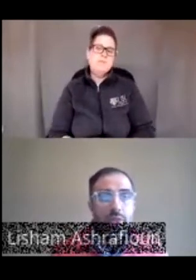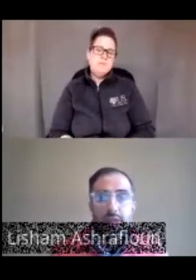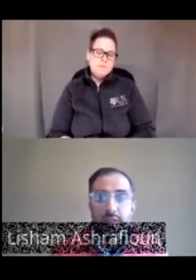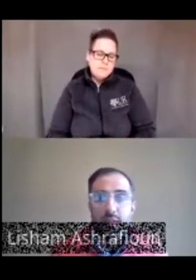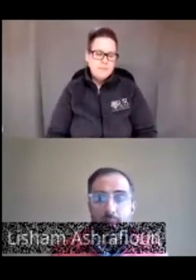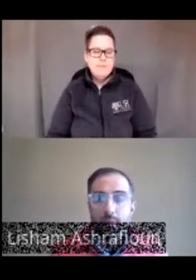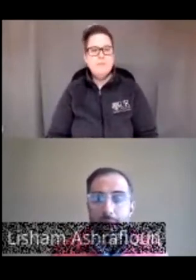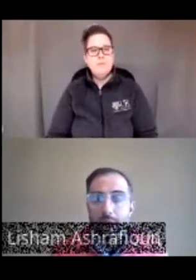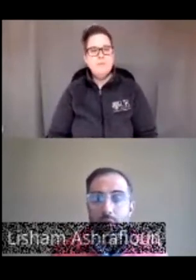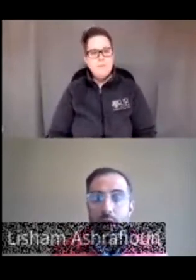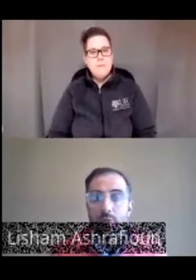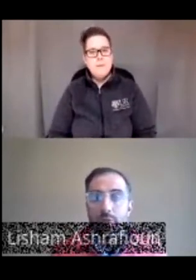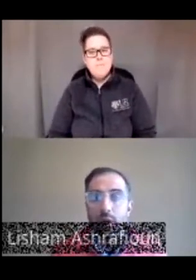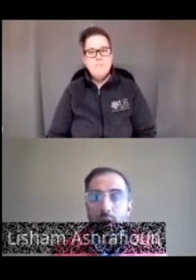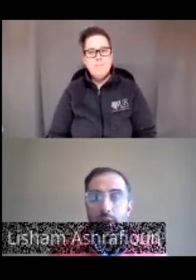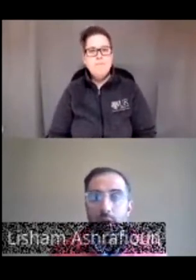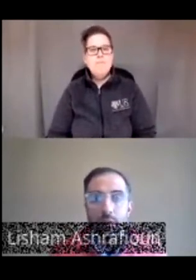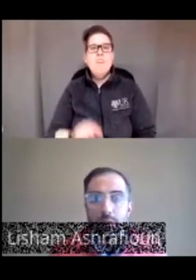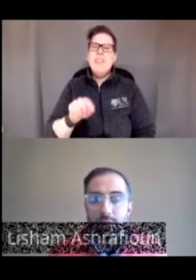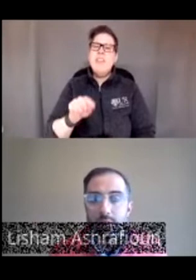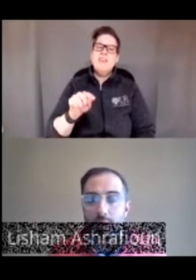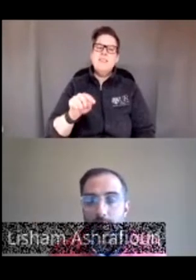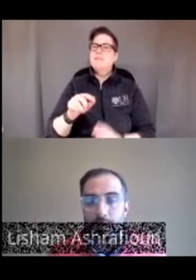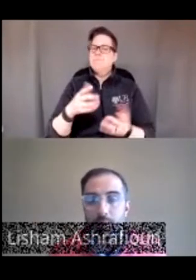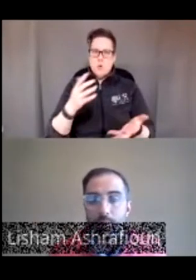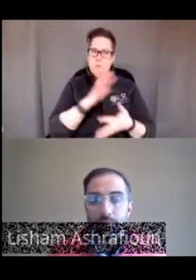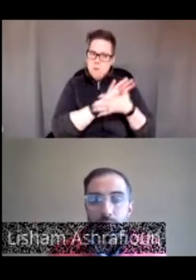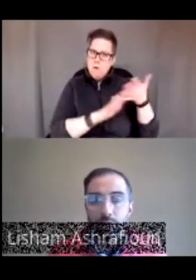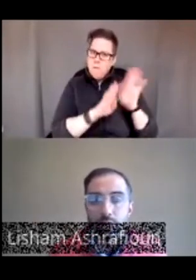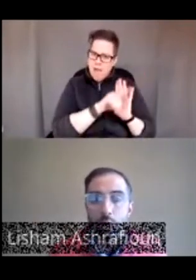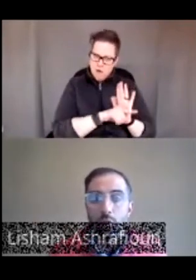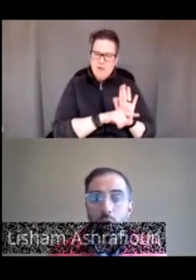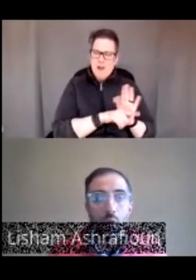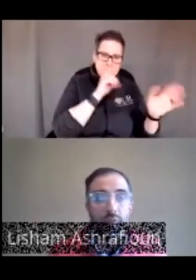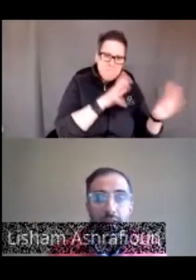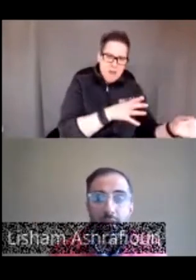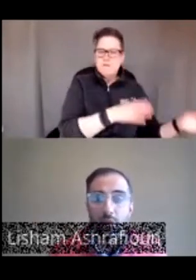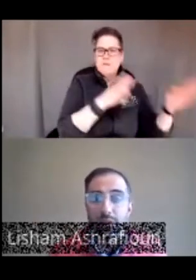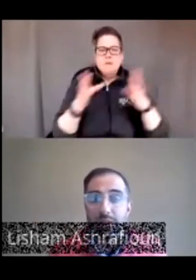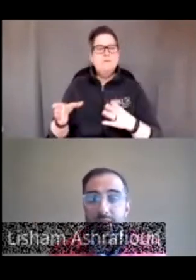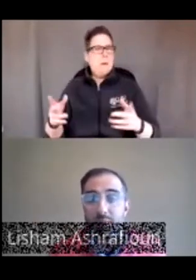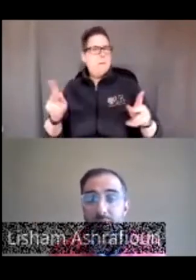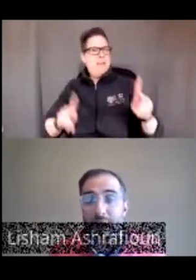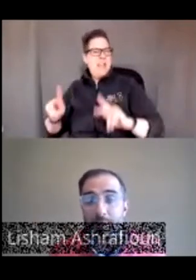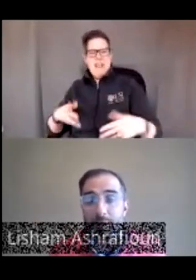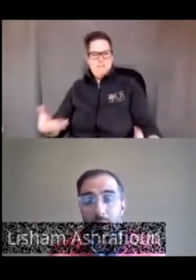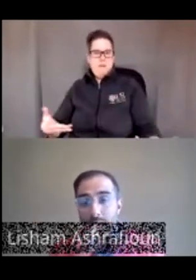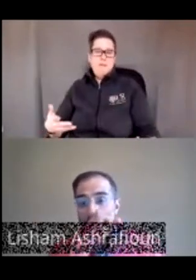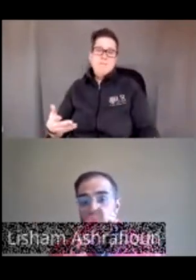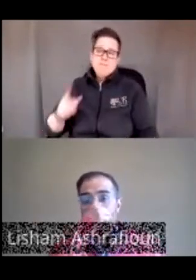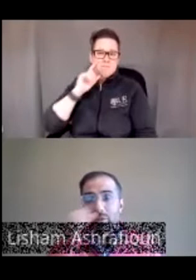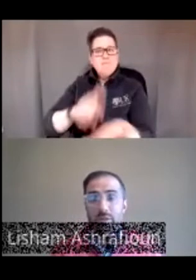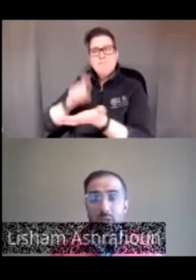So with this as some of the background, how does this look in people? And so overall, we find that loneliness is pretty common